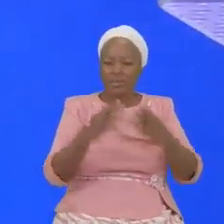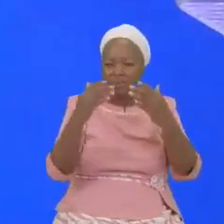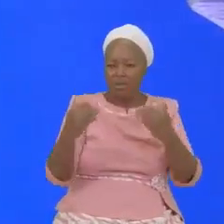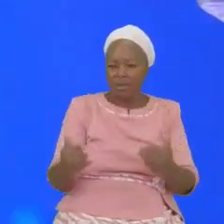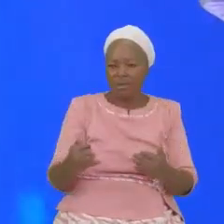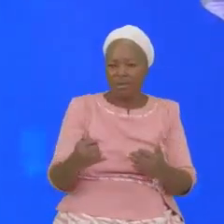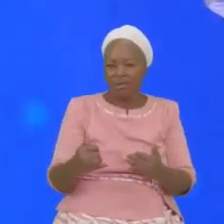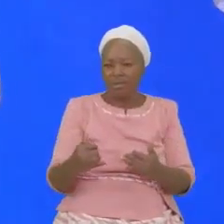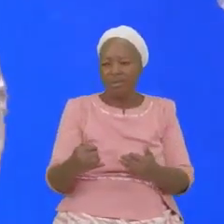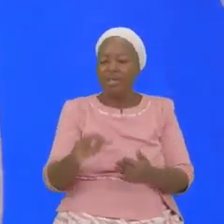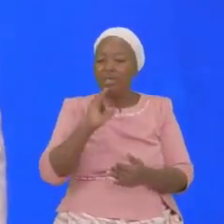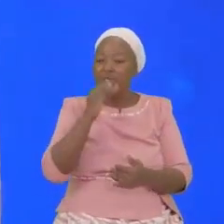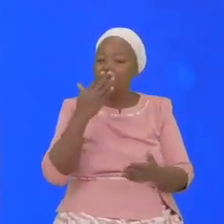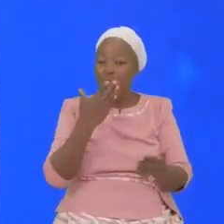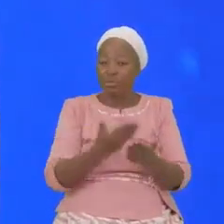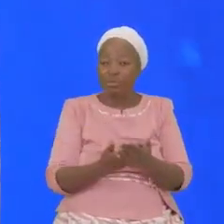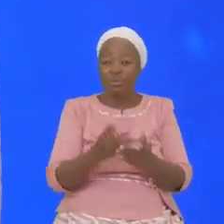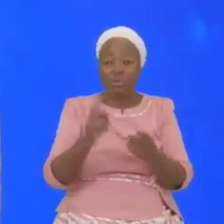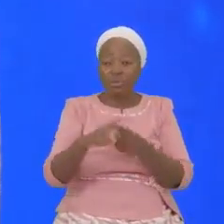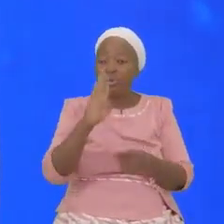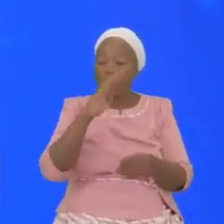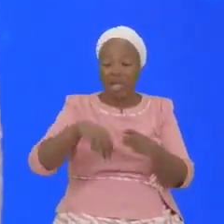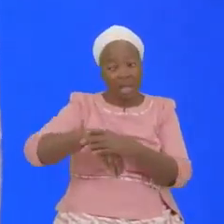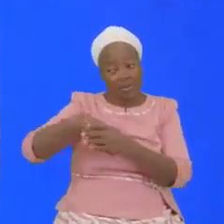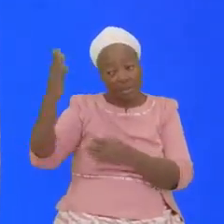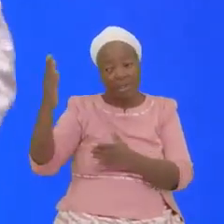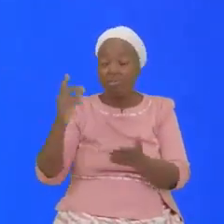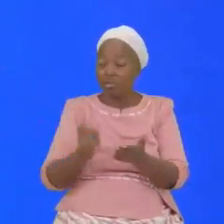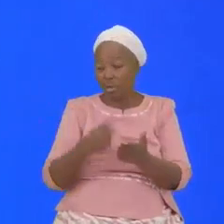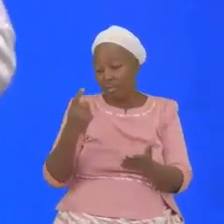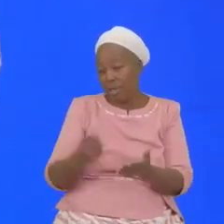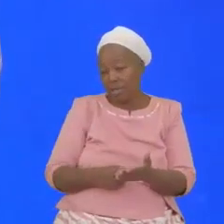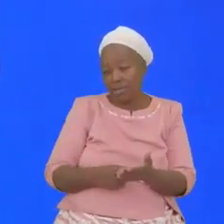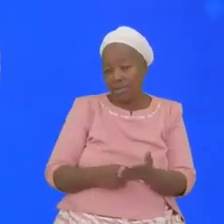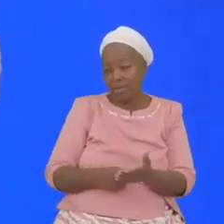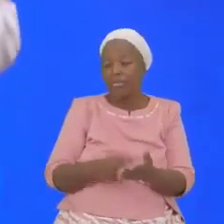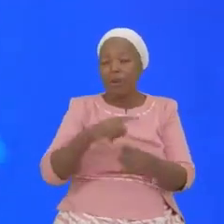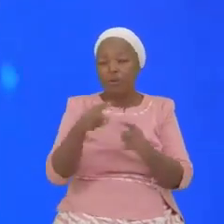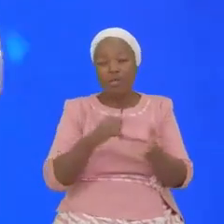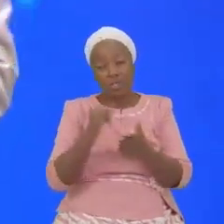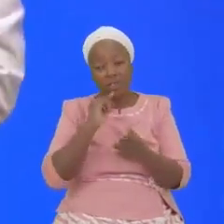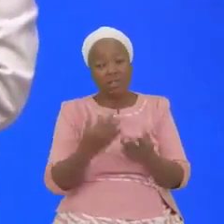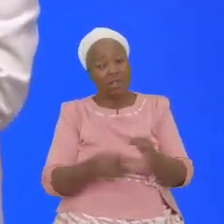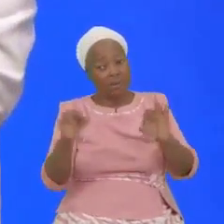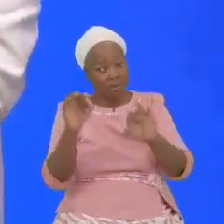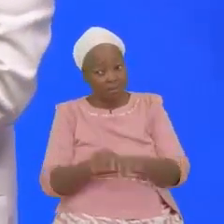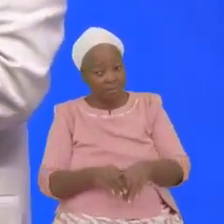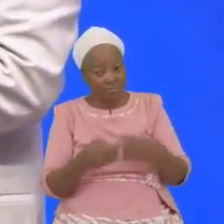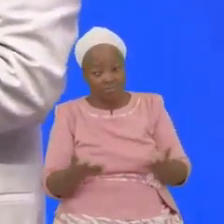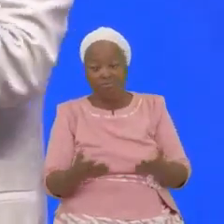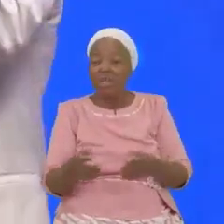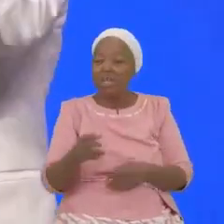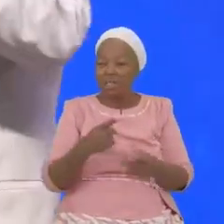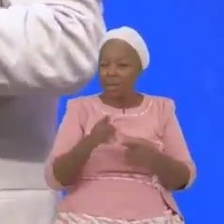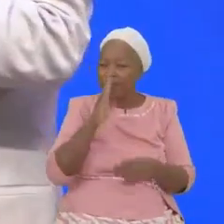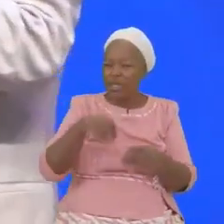Now, it's good to be outside once in a while, as when it's necessary. Actually, being